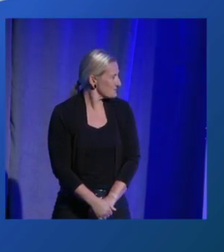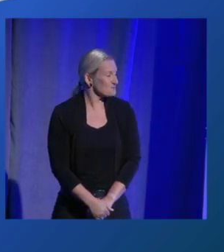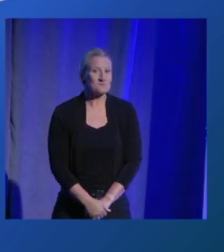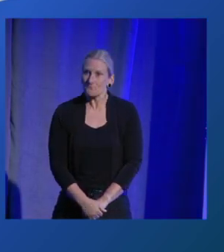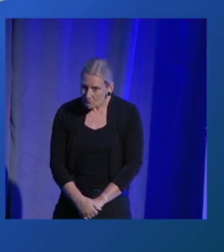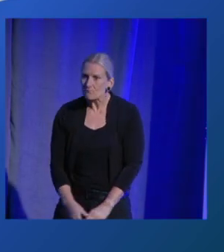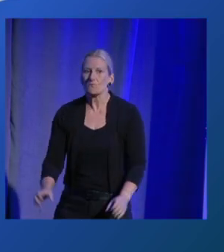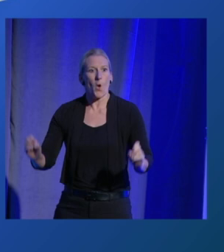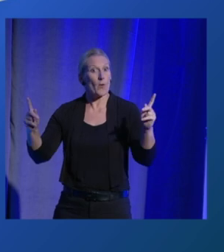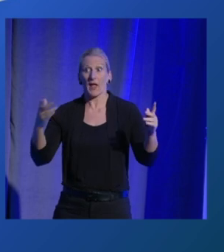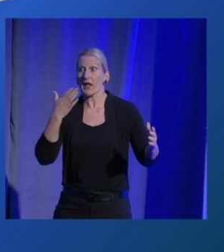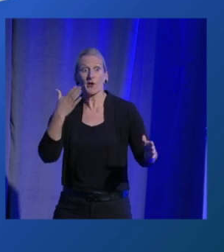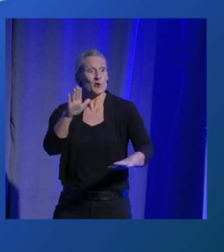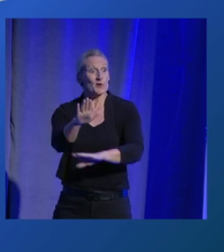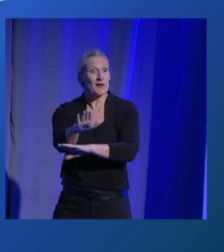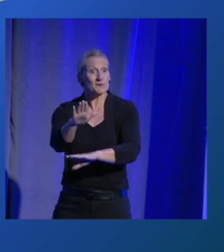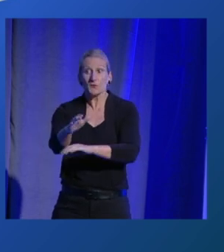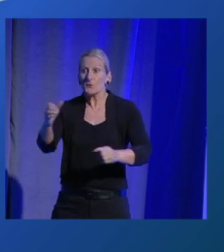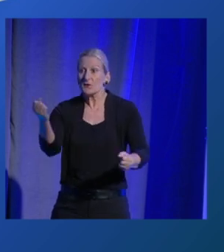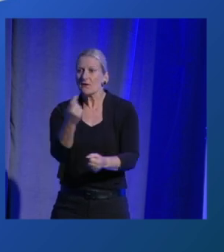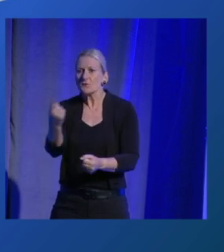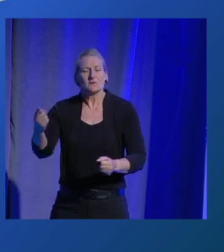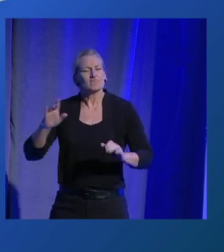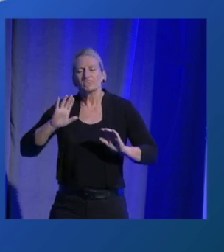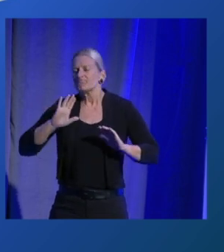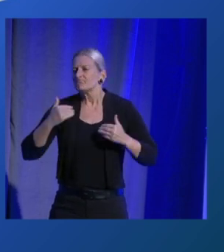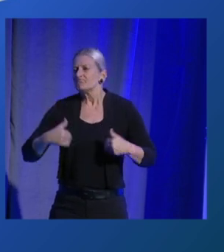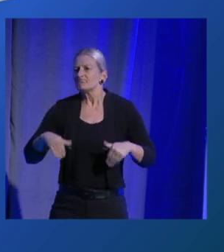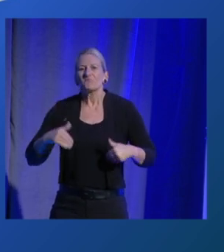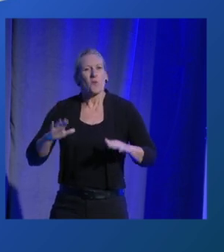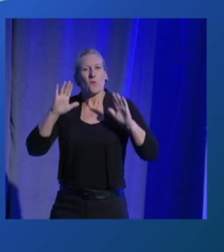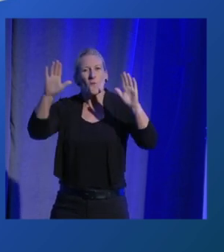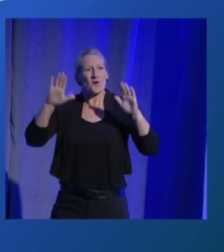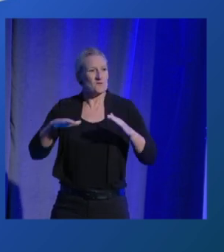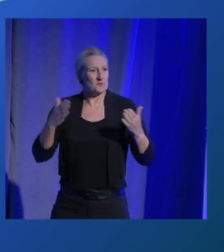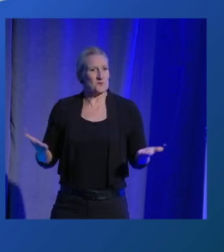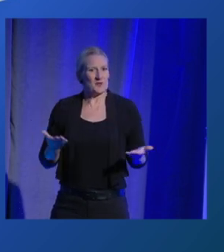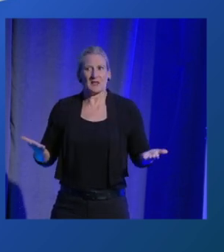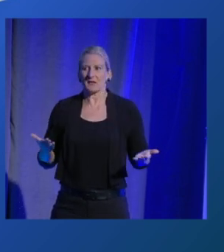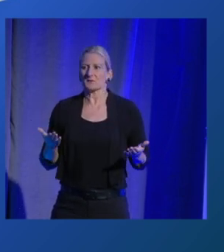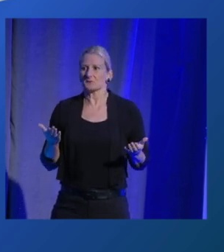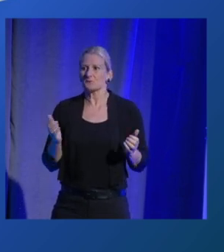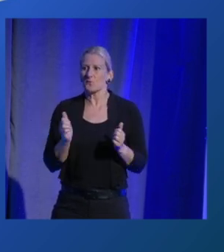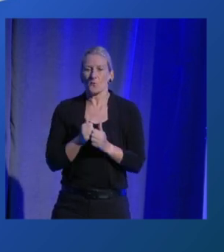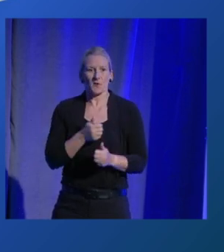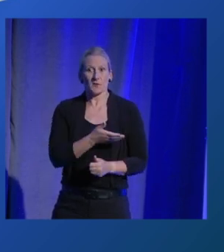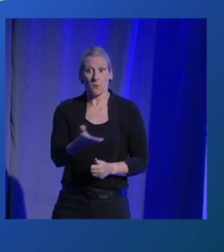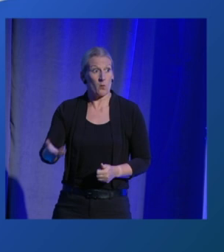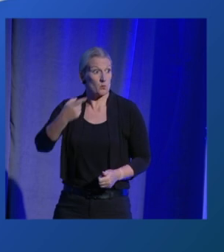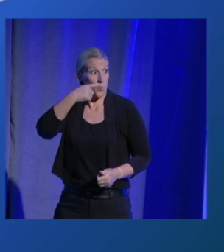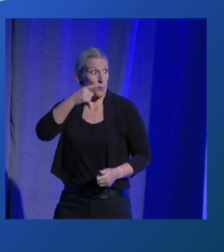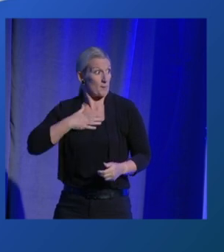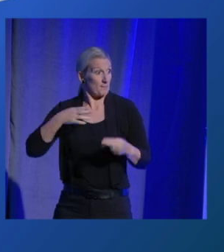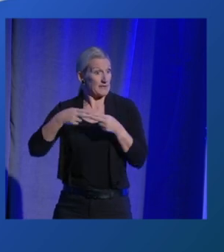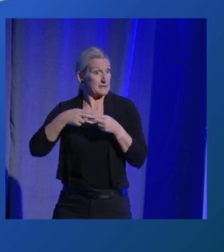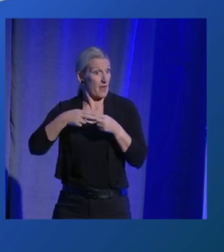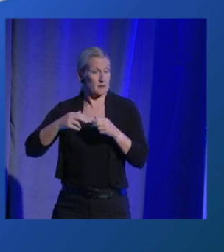okay good afternoon everyone it's great to uh be here with you if I could have my slide